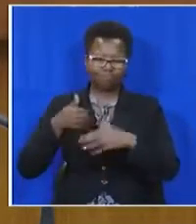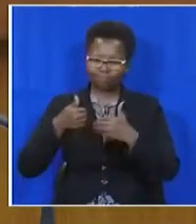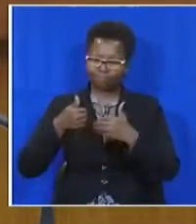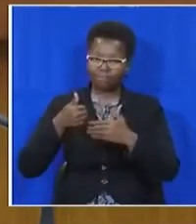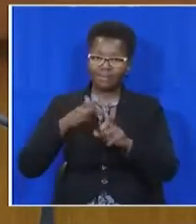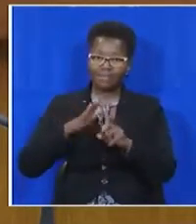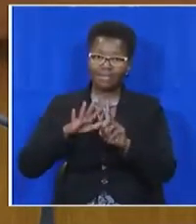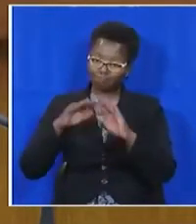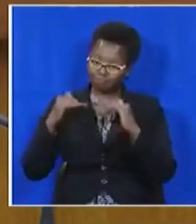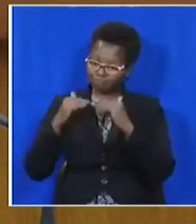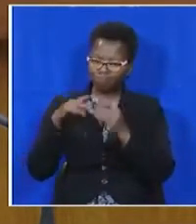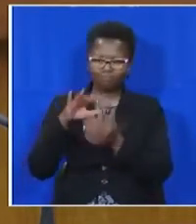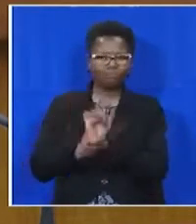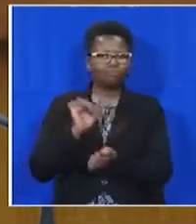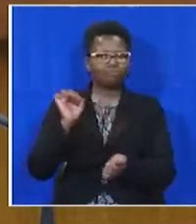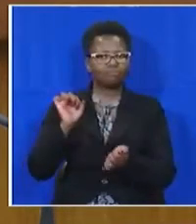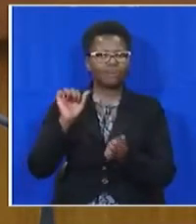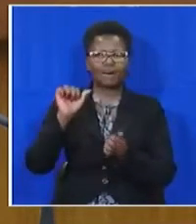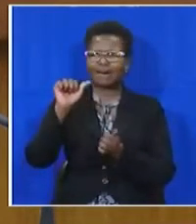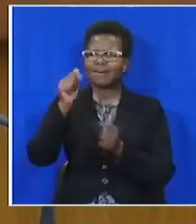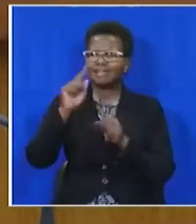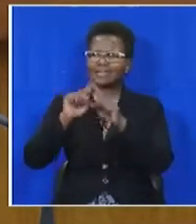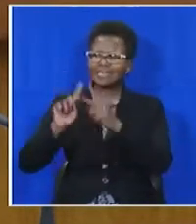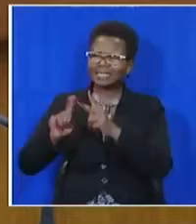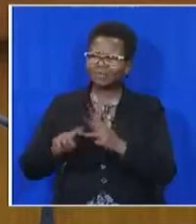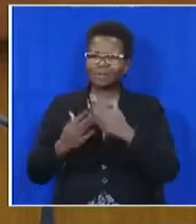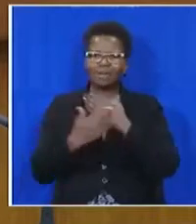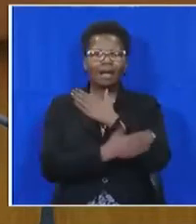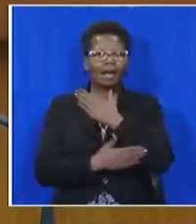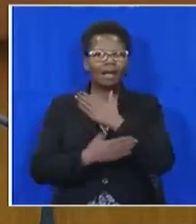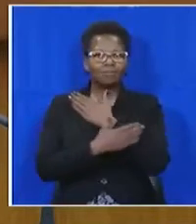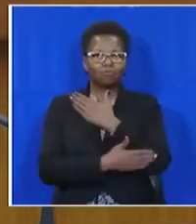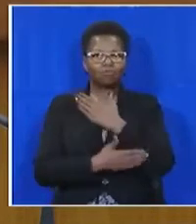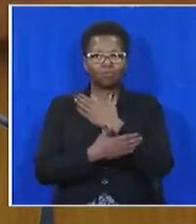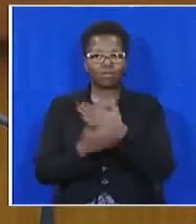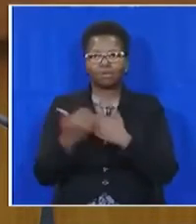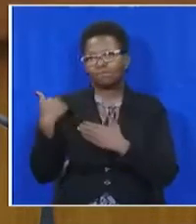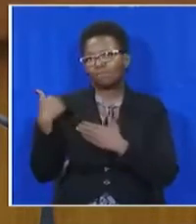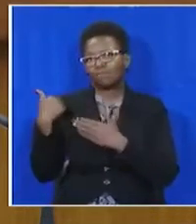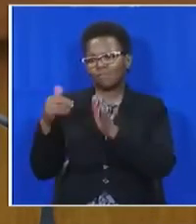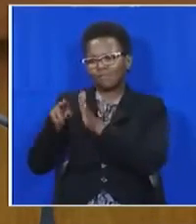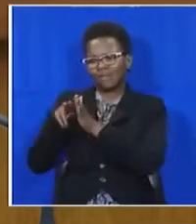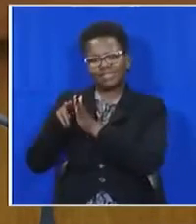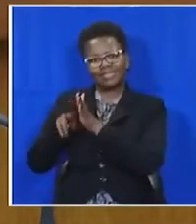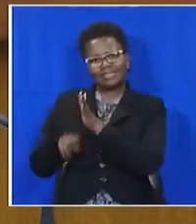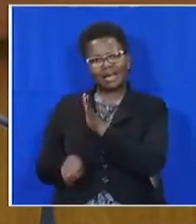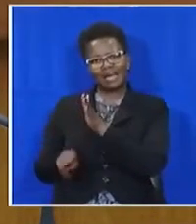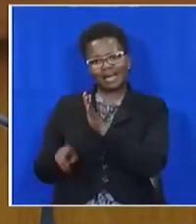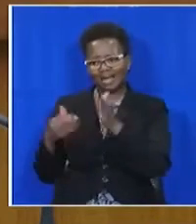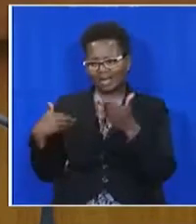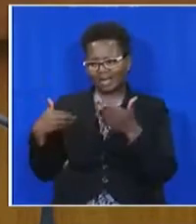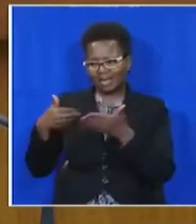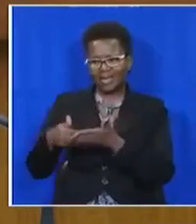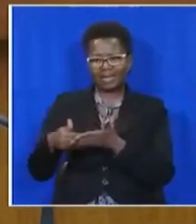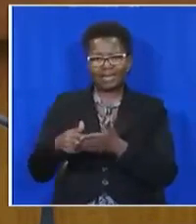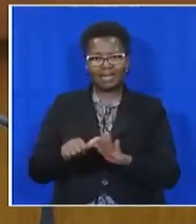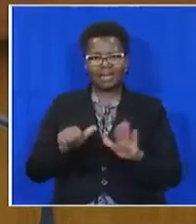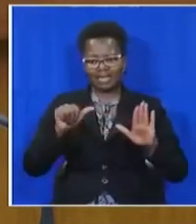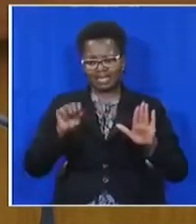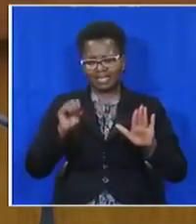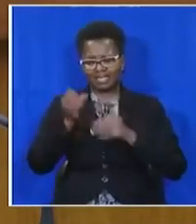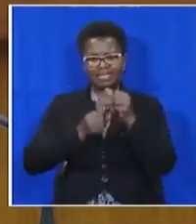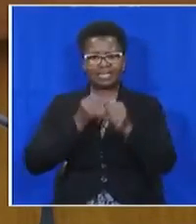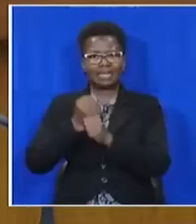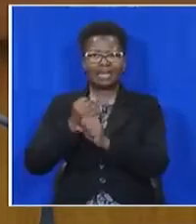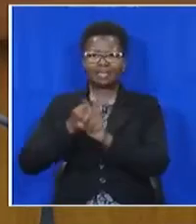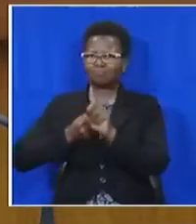an internationalist par excellence who has just fallen following over 6 decades of unrelenting struggle. Point